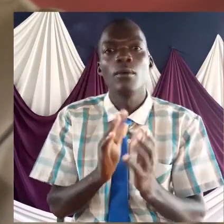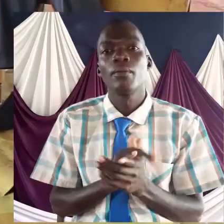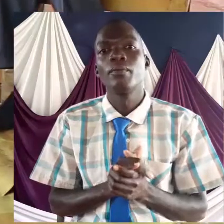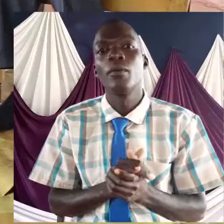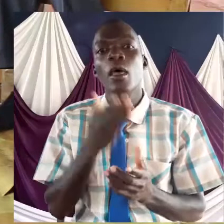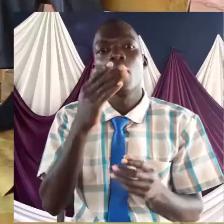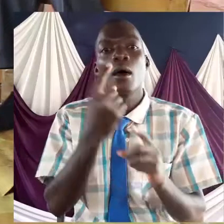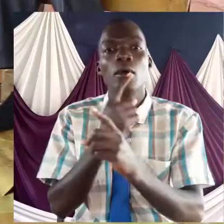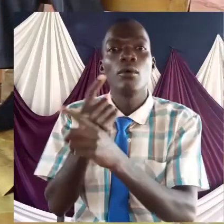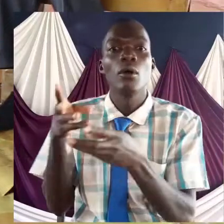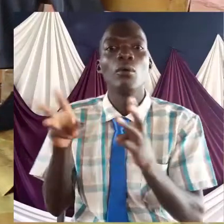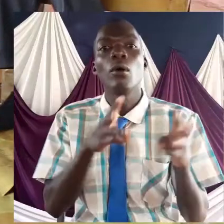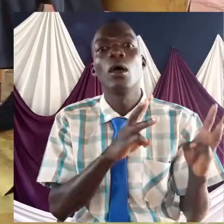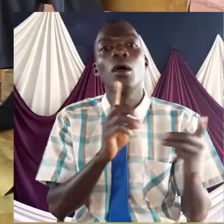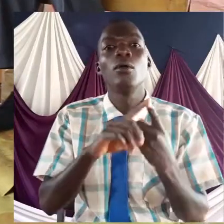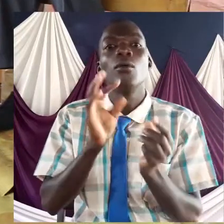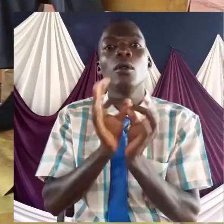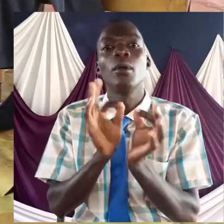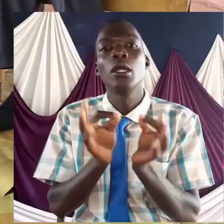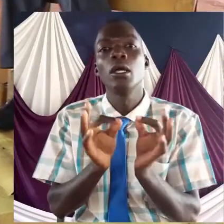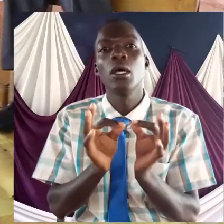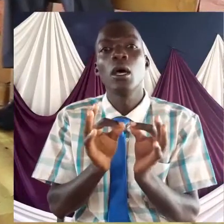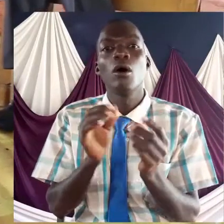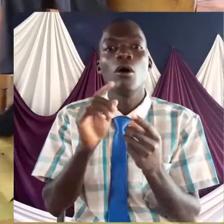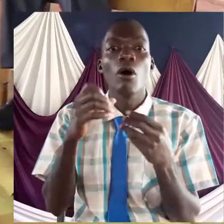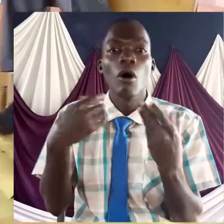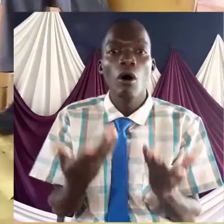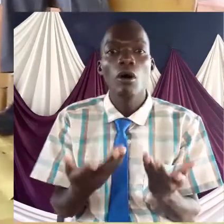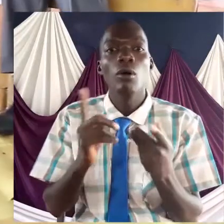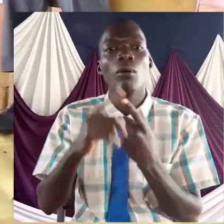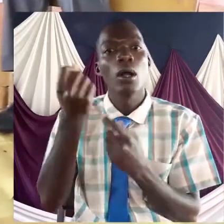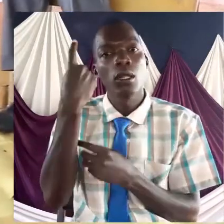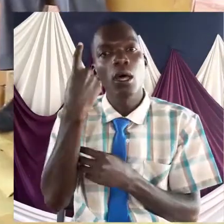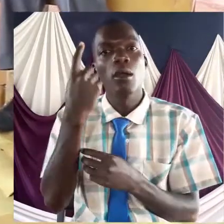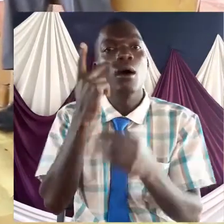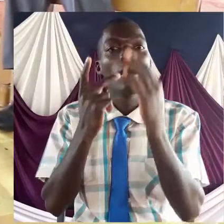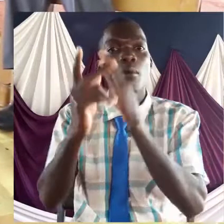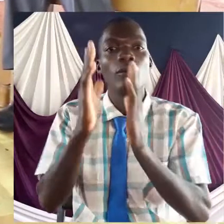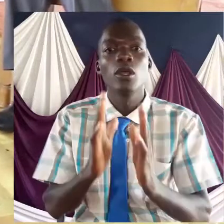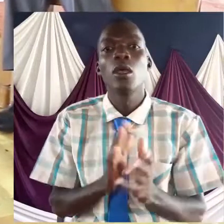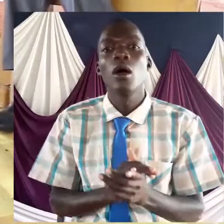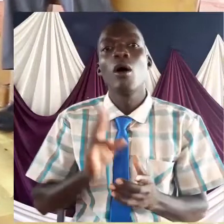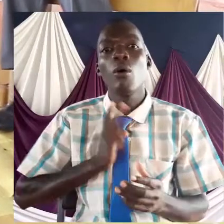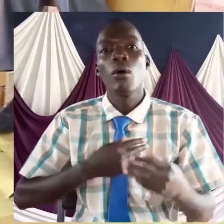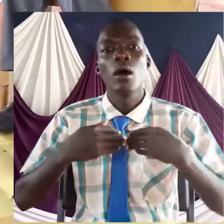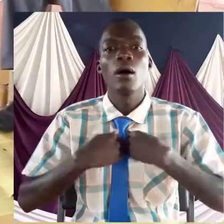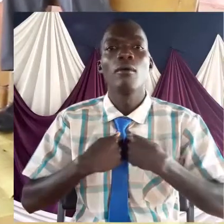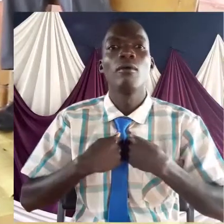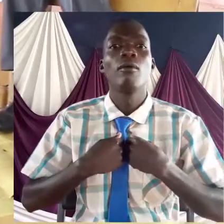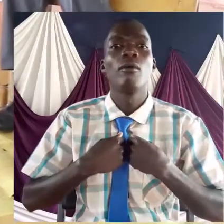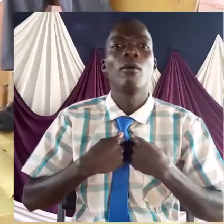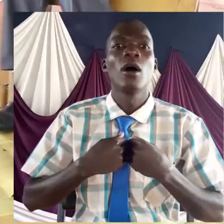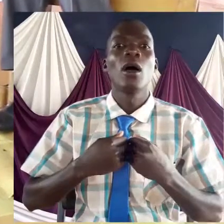There are different ways of interpreting or understanding prophecy. Yes. We have the